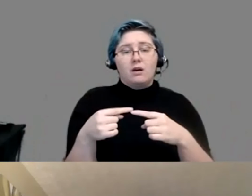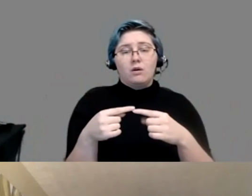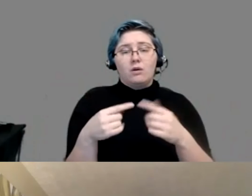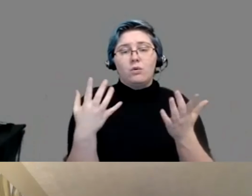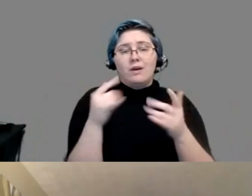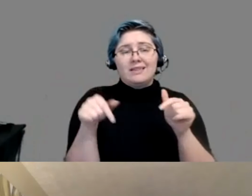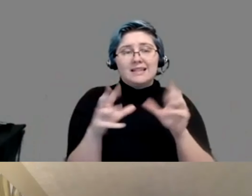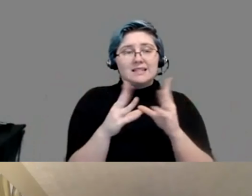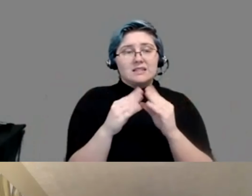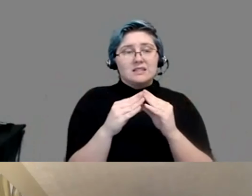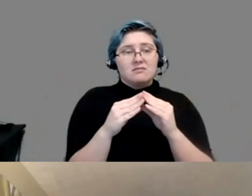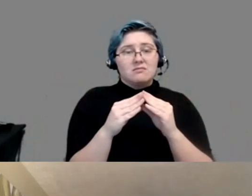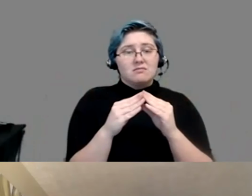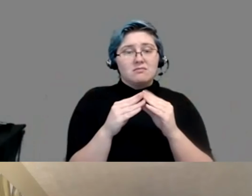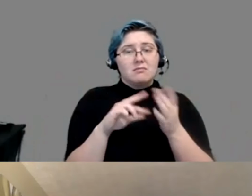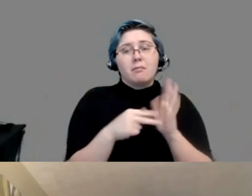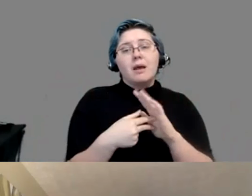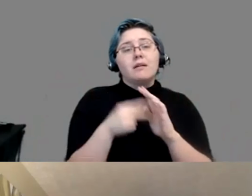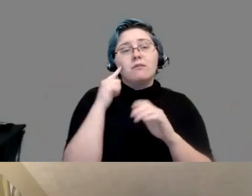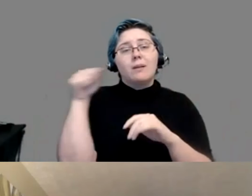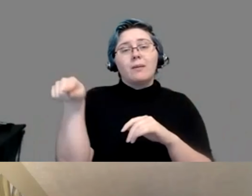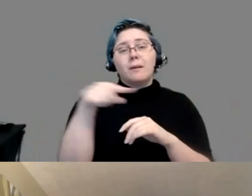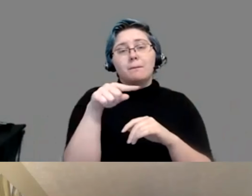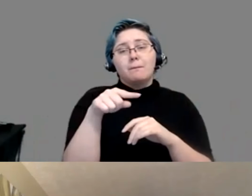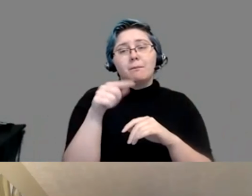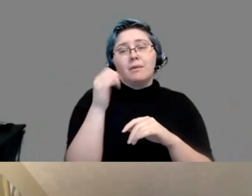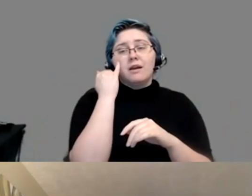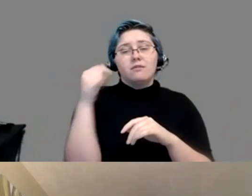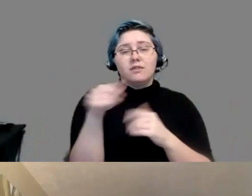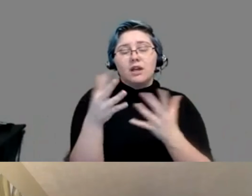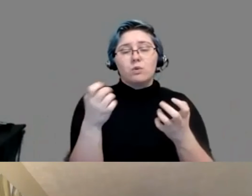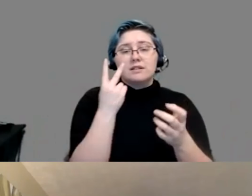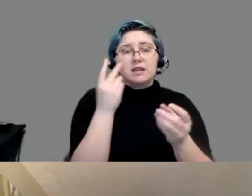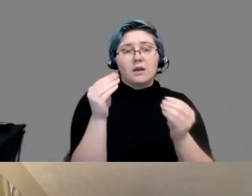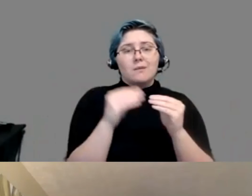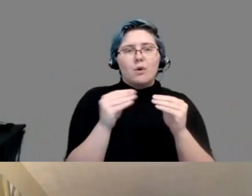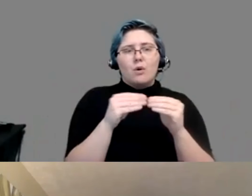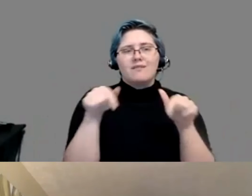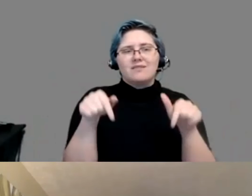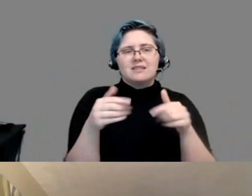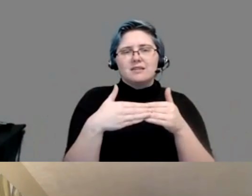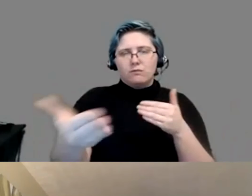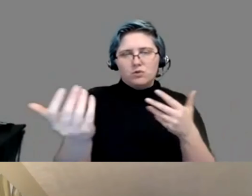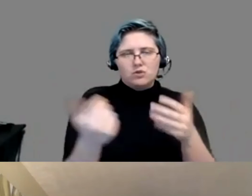this session has meant to them and would they like to see more and more in the future.